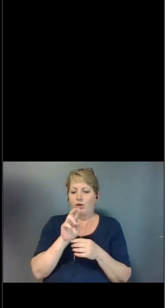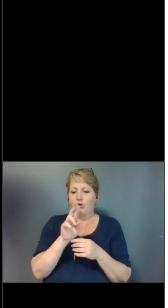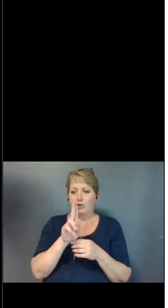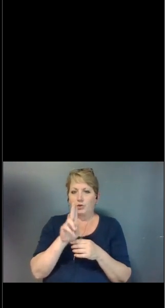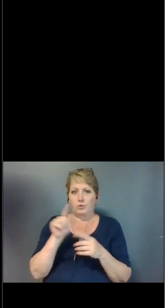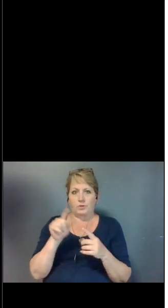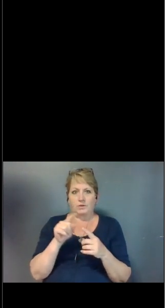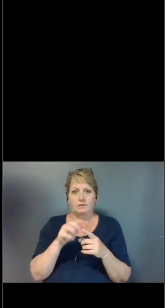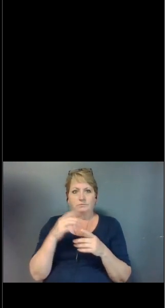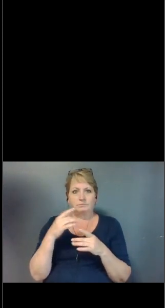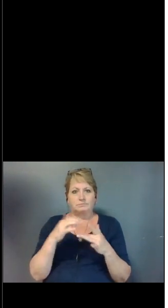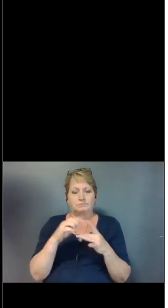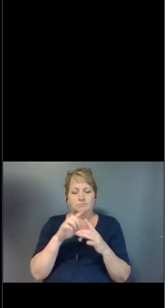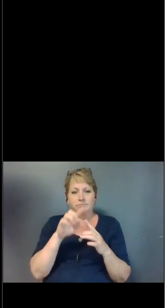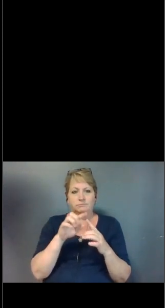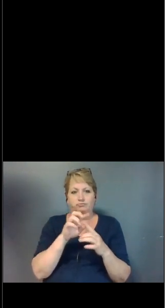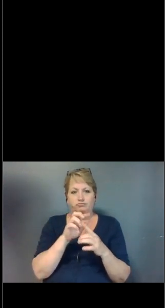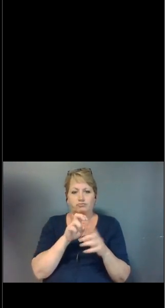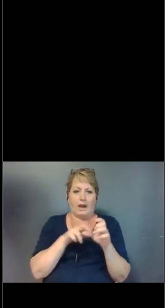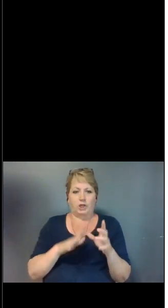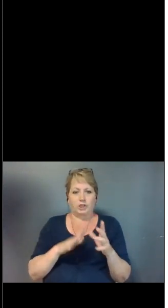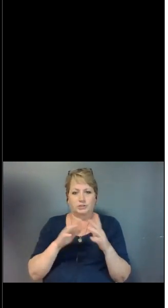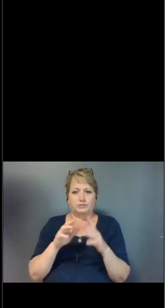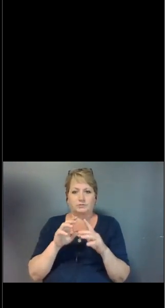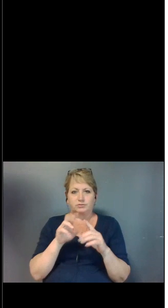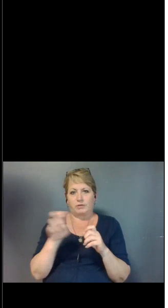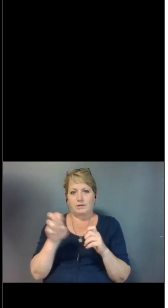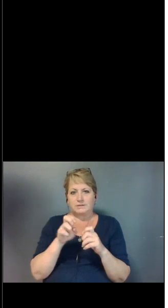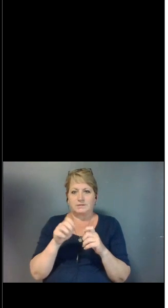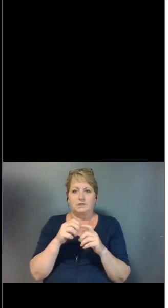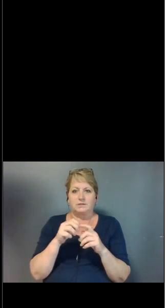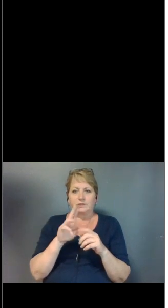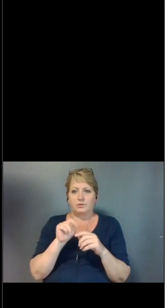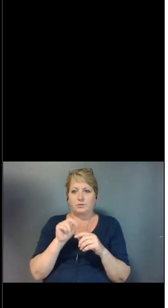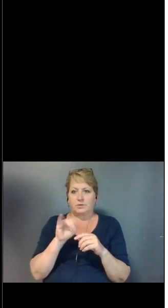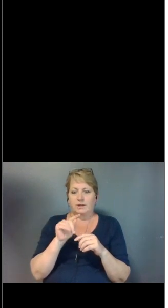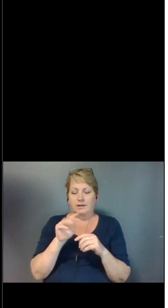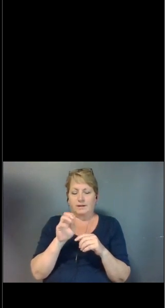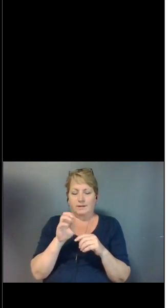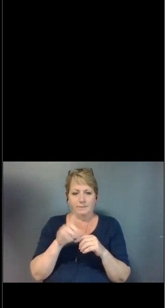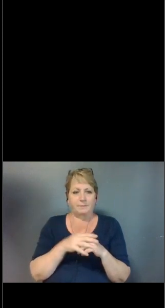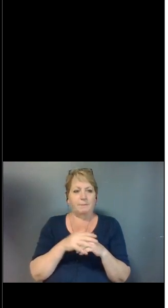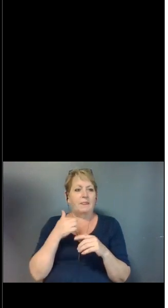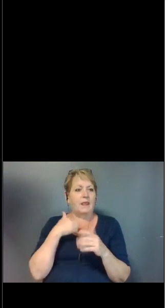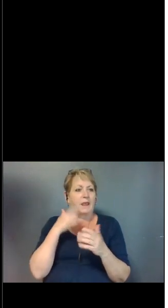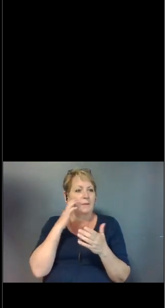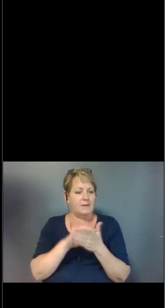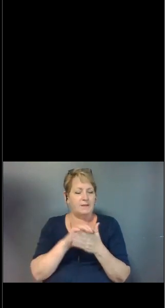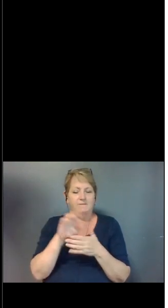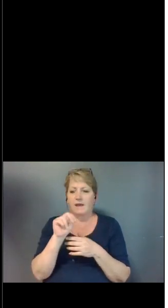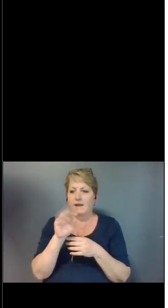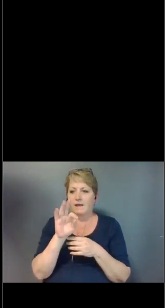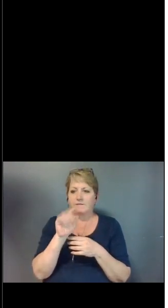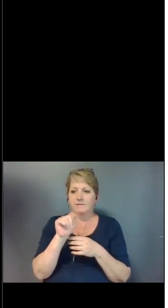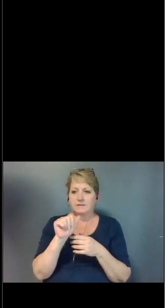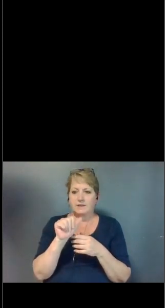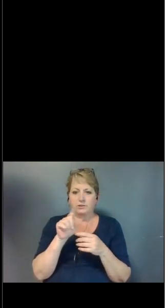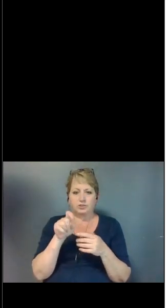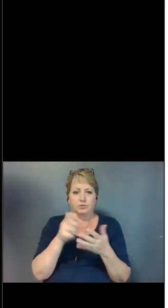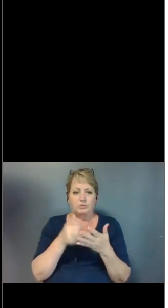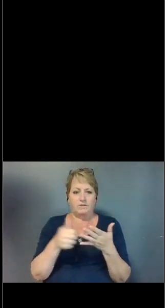comments that I make are my own and are not endorsed by BTRU. I believe the NFTA should prioritize